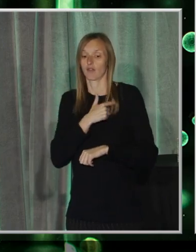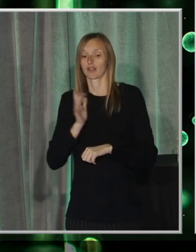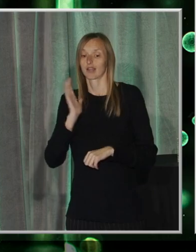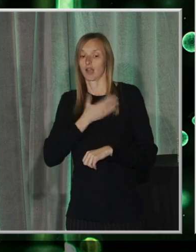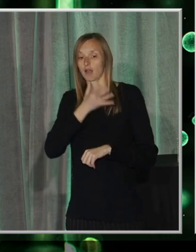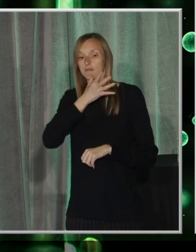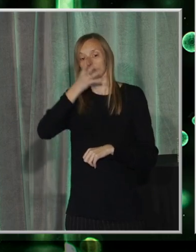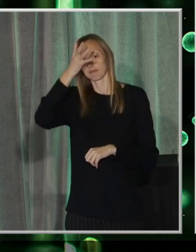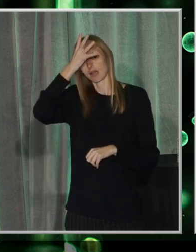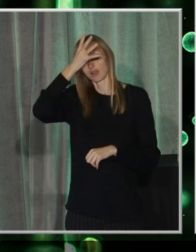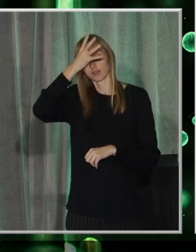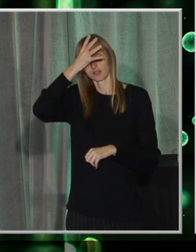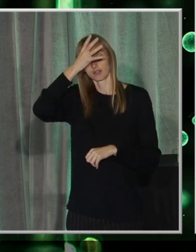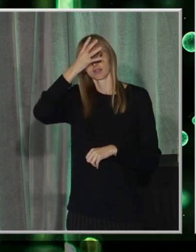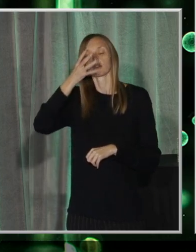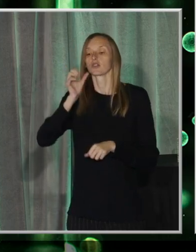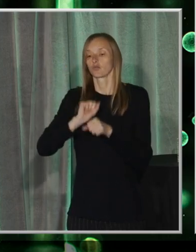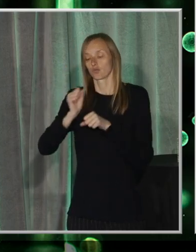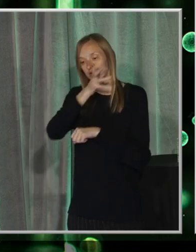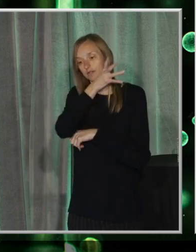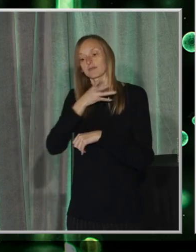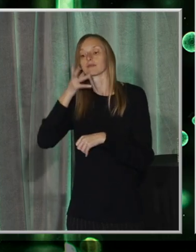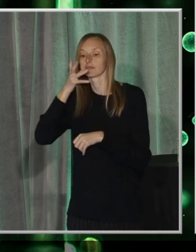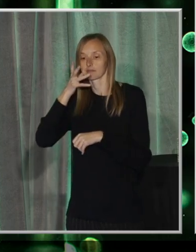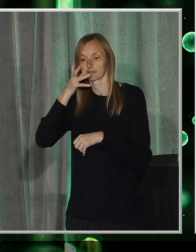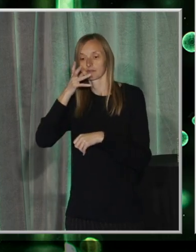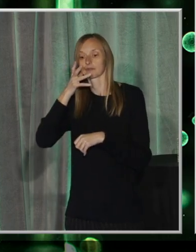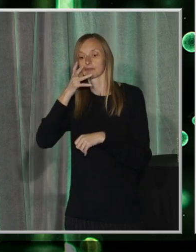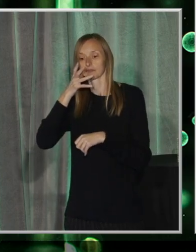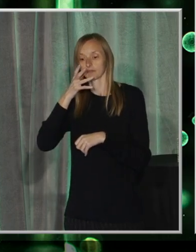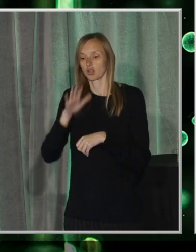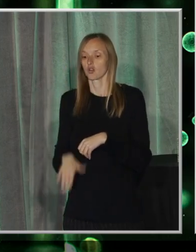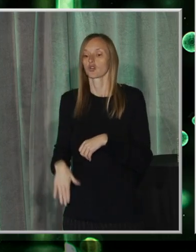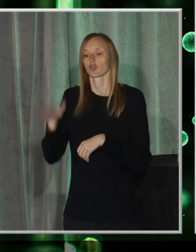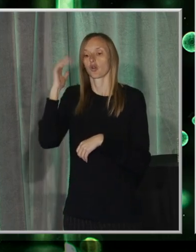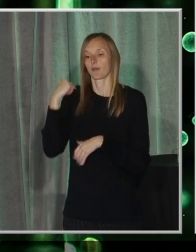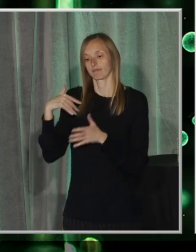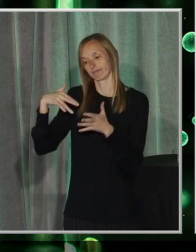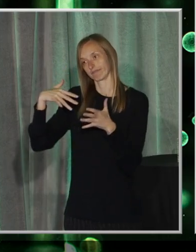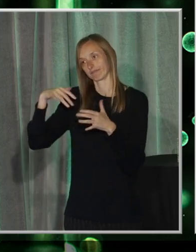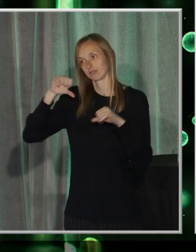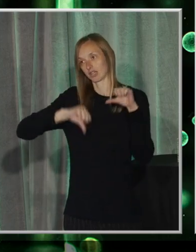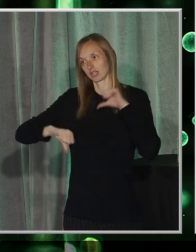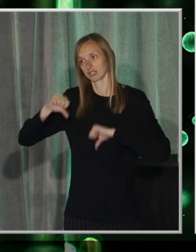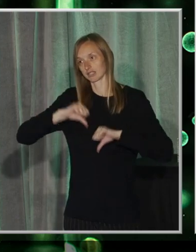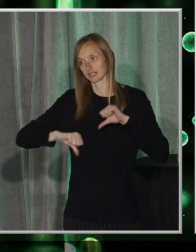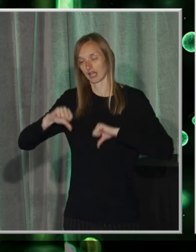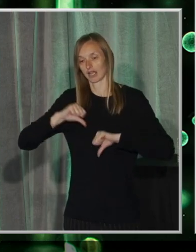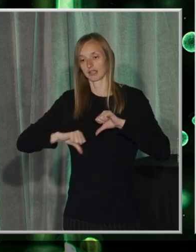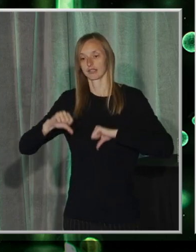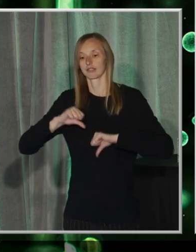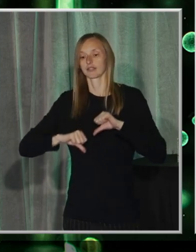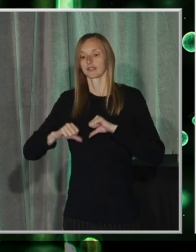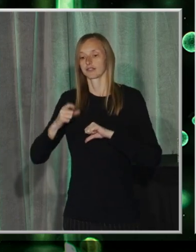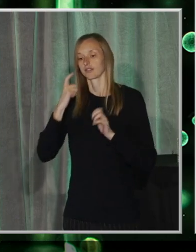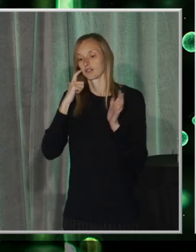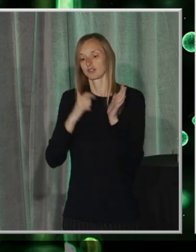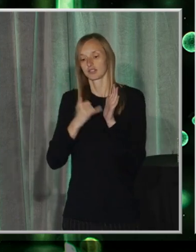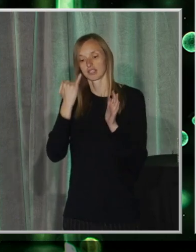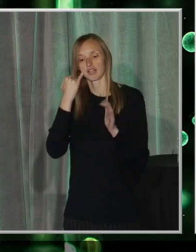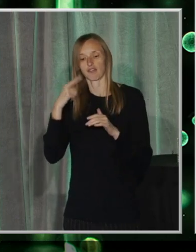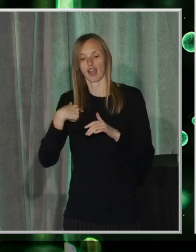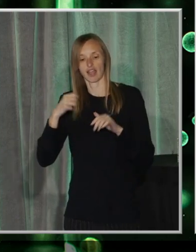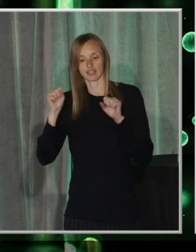being engaged in agriculture. So after I grew up, I studied science, but I found that if I can go back